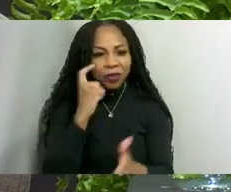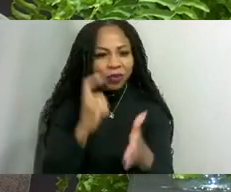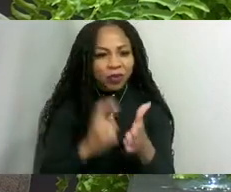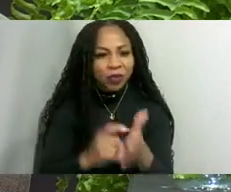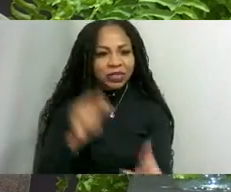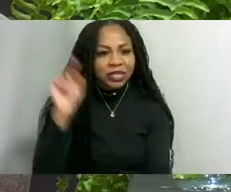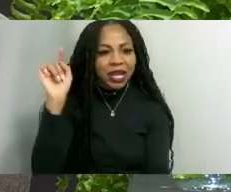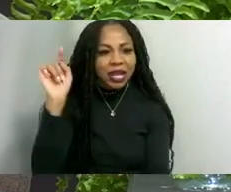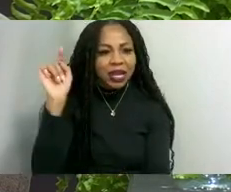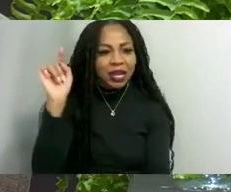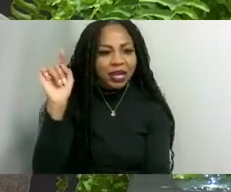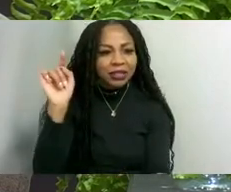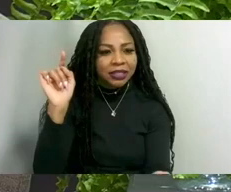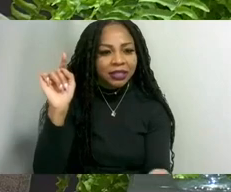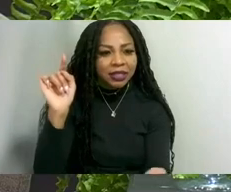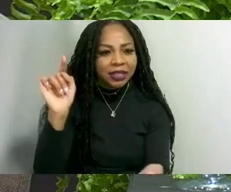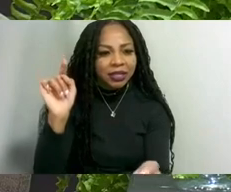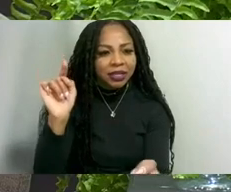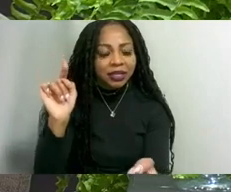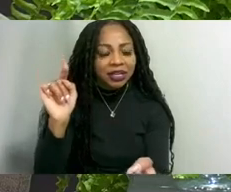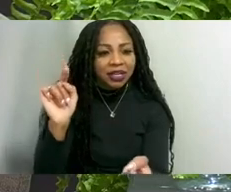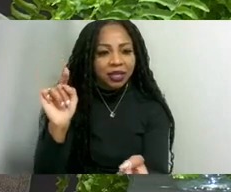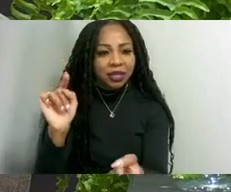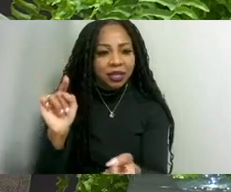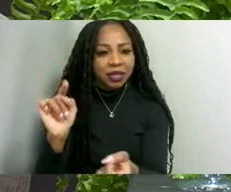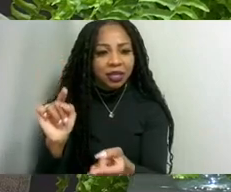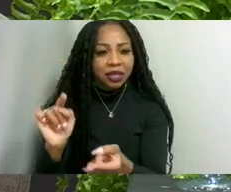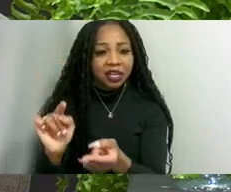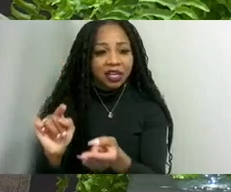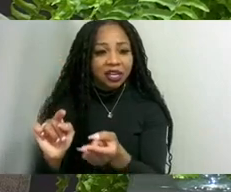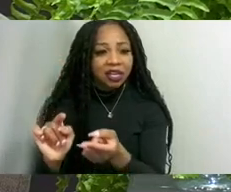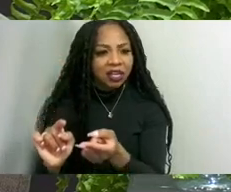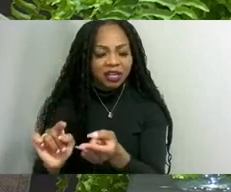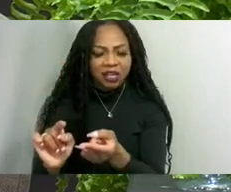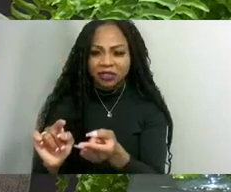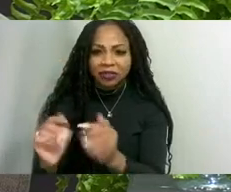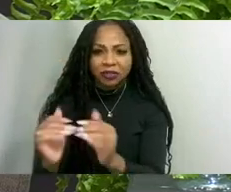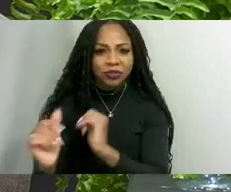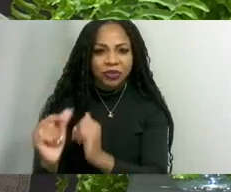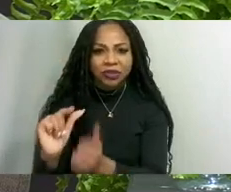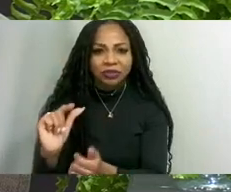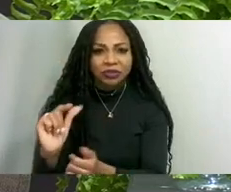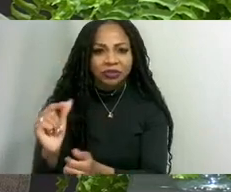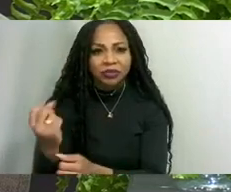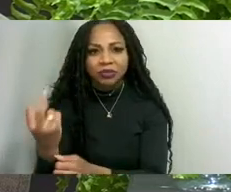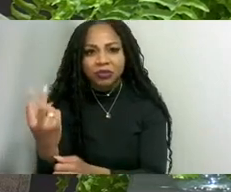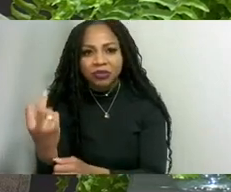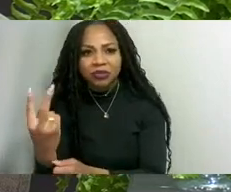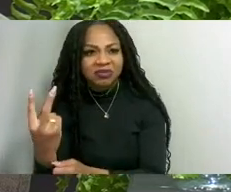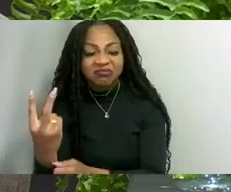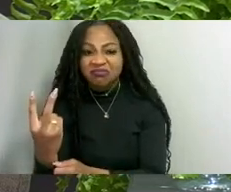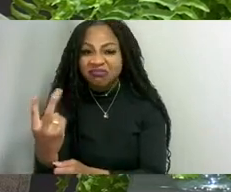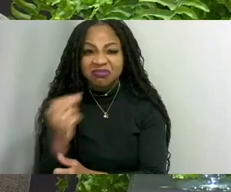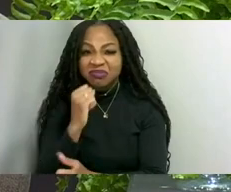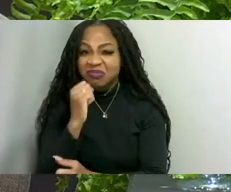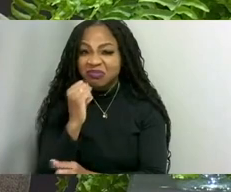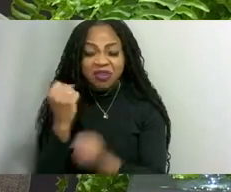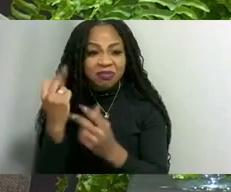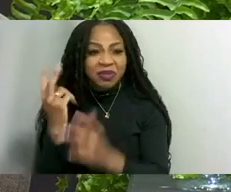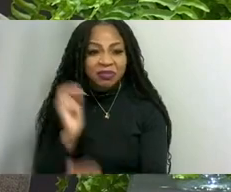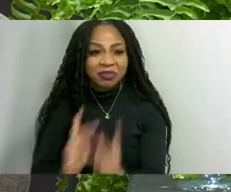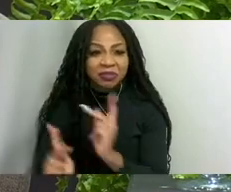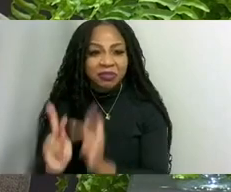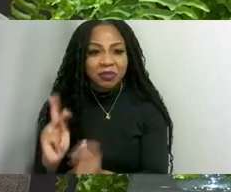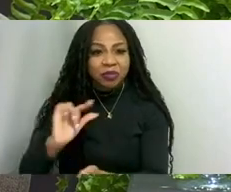grade 12, there's hardly anybody that's graduating. So she said, to me, she said, we saw that we had a